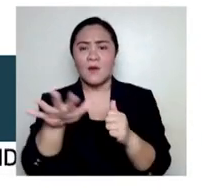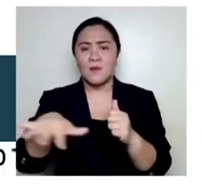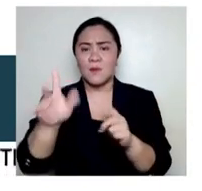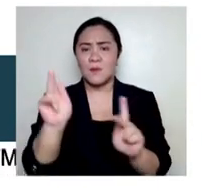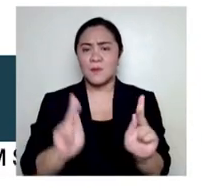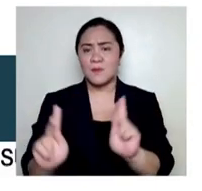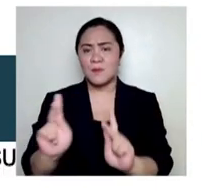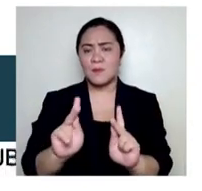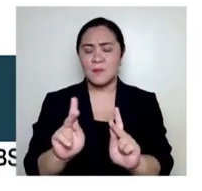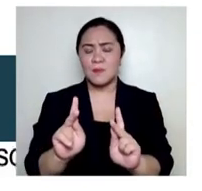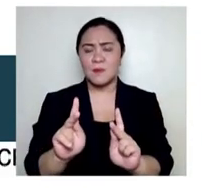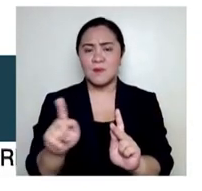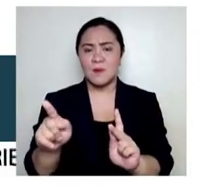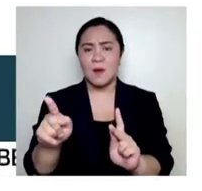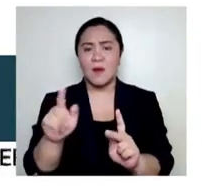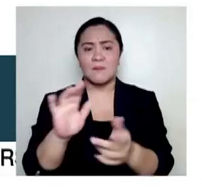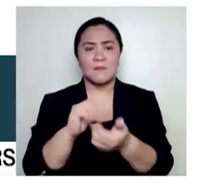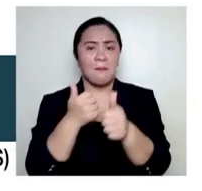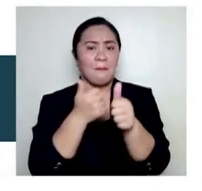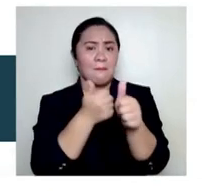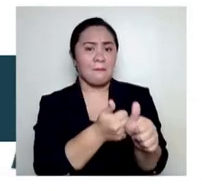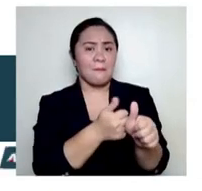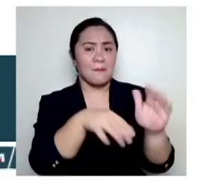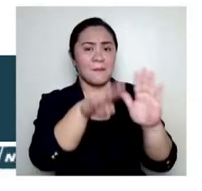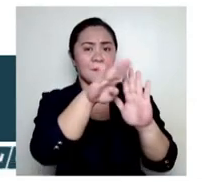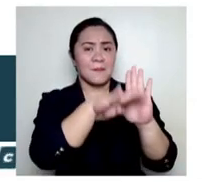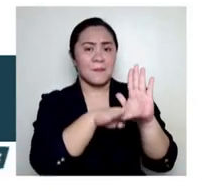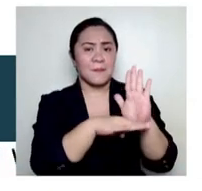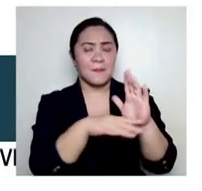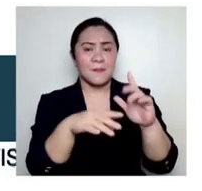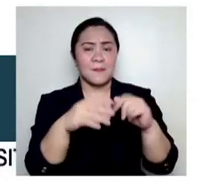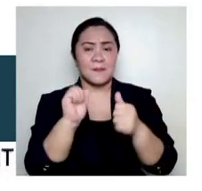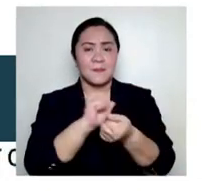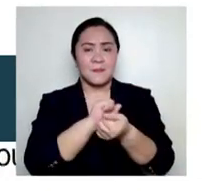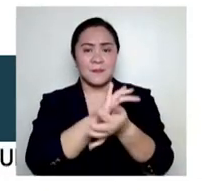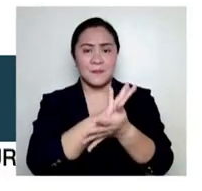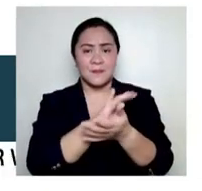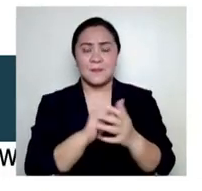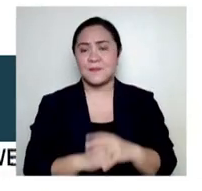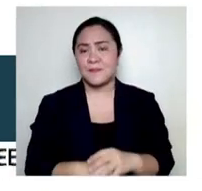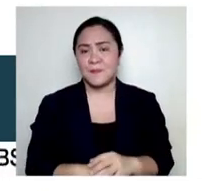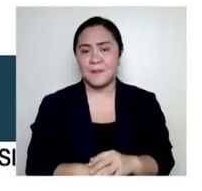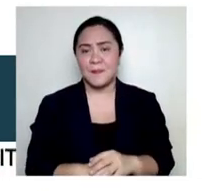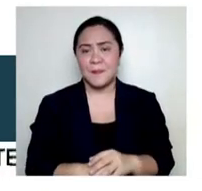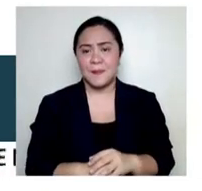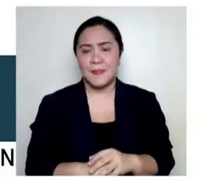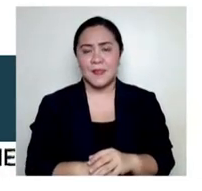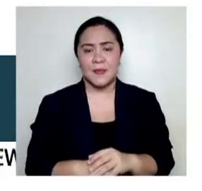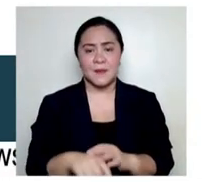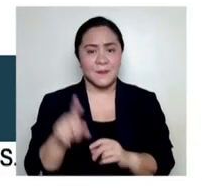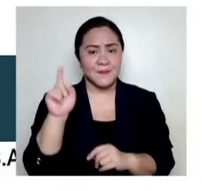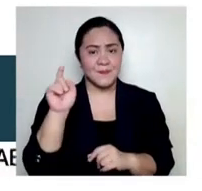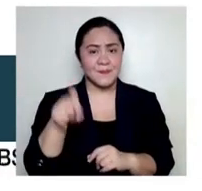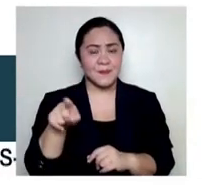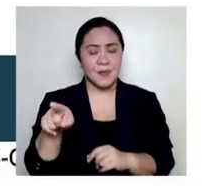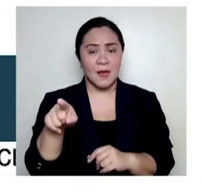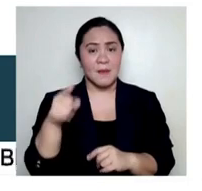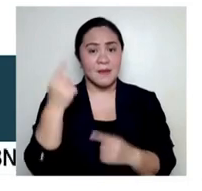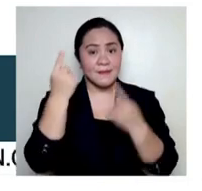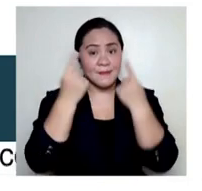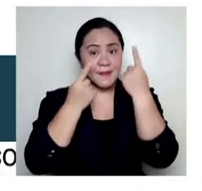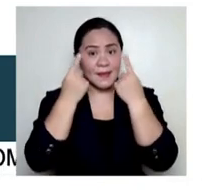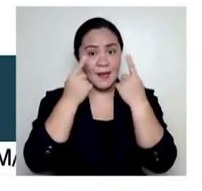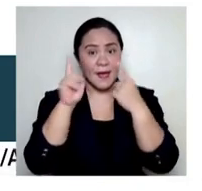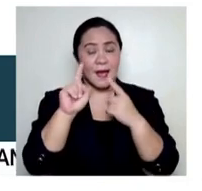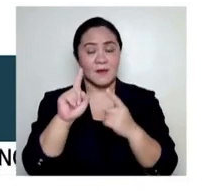to COVID protocols? Again, you know that we have to also consider that the human